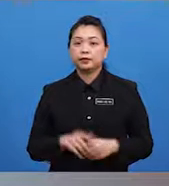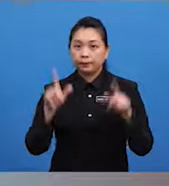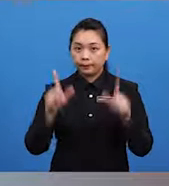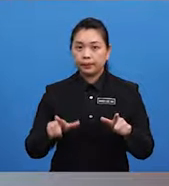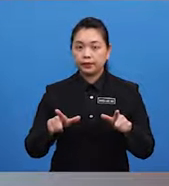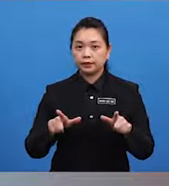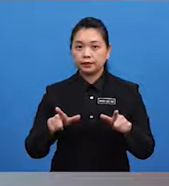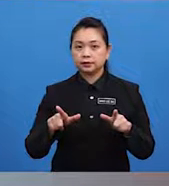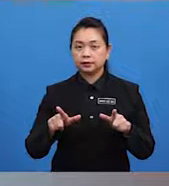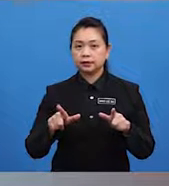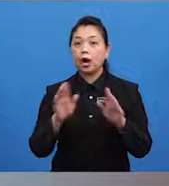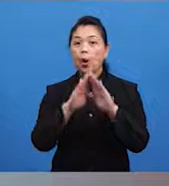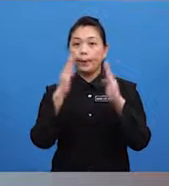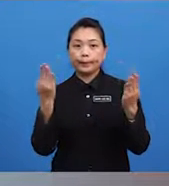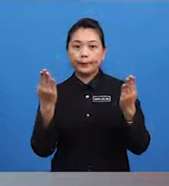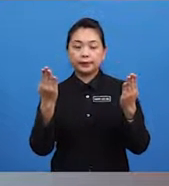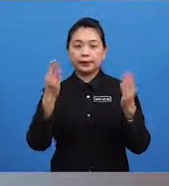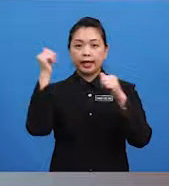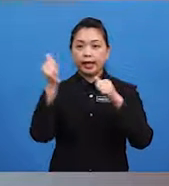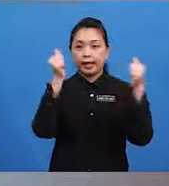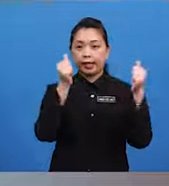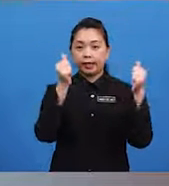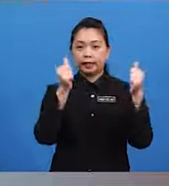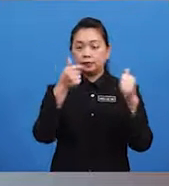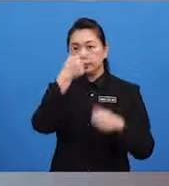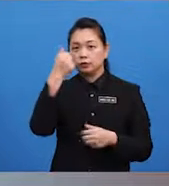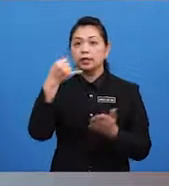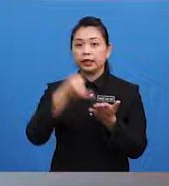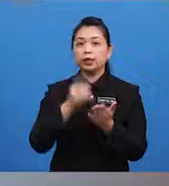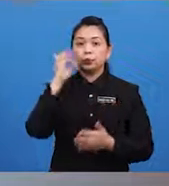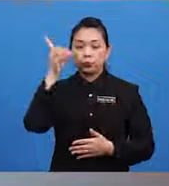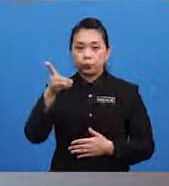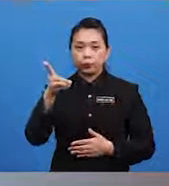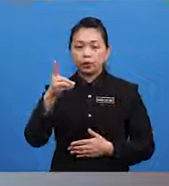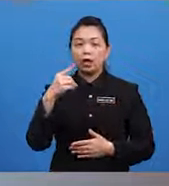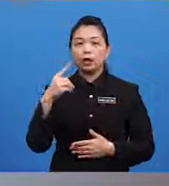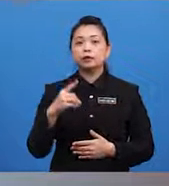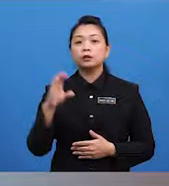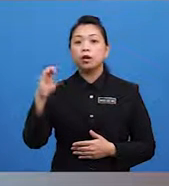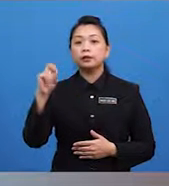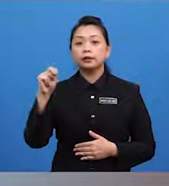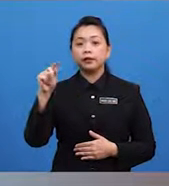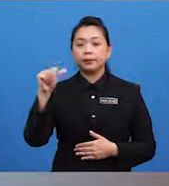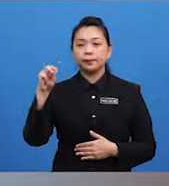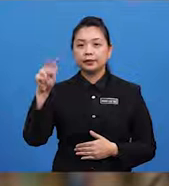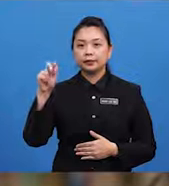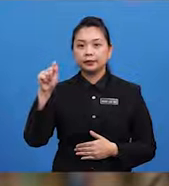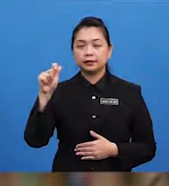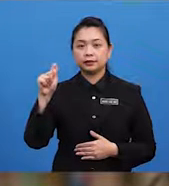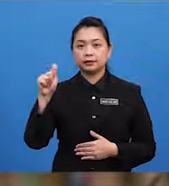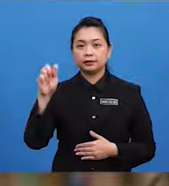put it in the heart of the market because it would contaminate the atmosphere of the whole